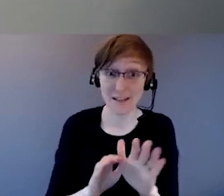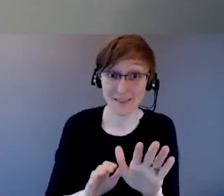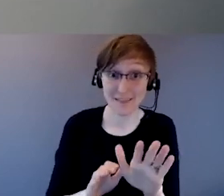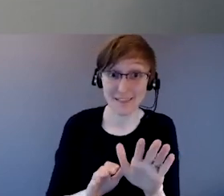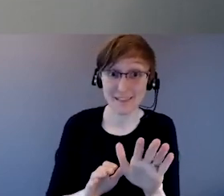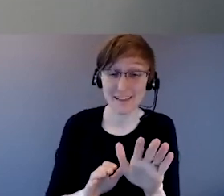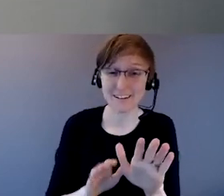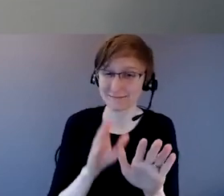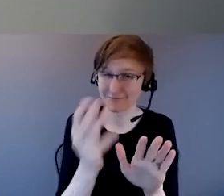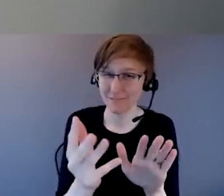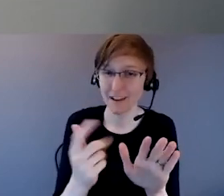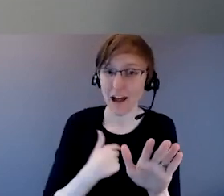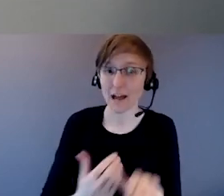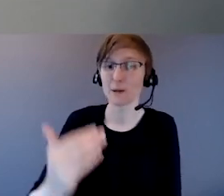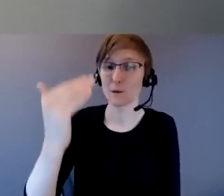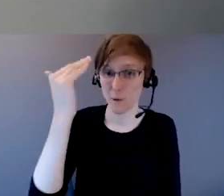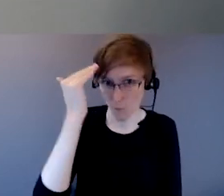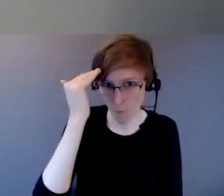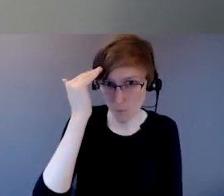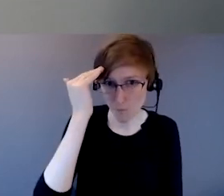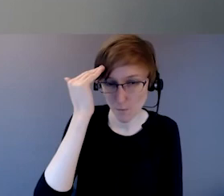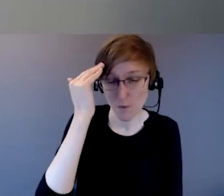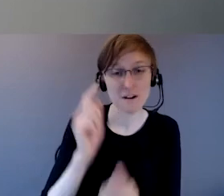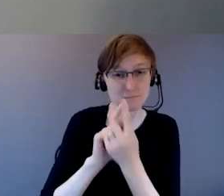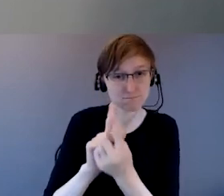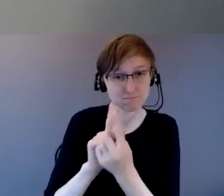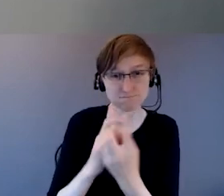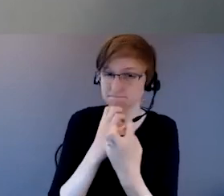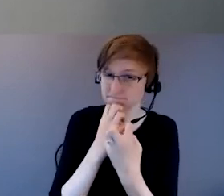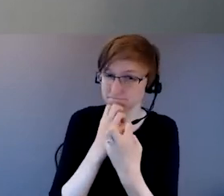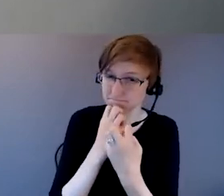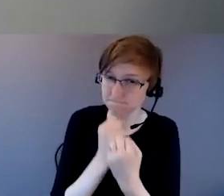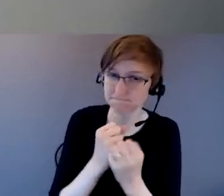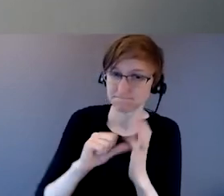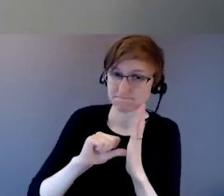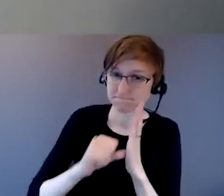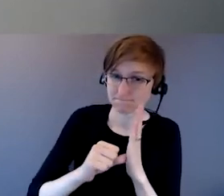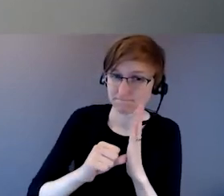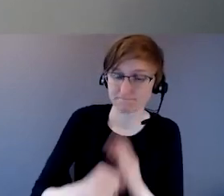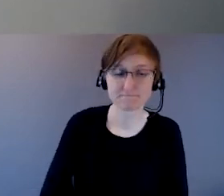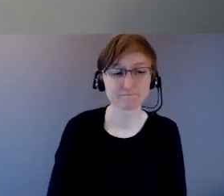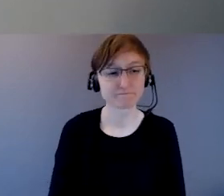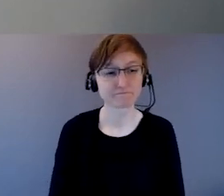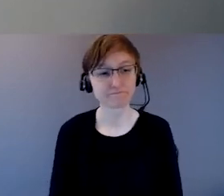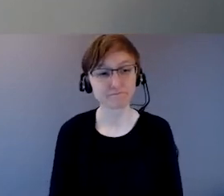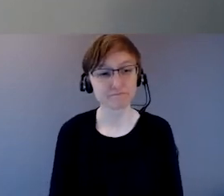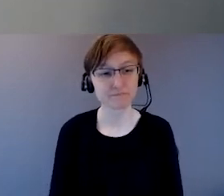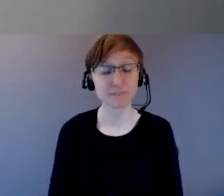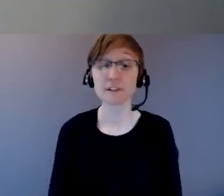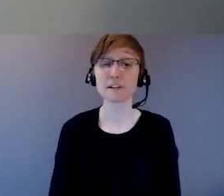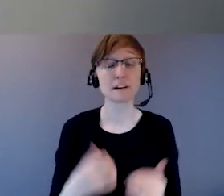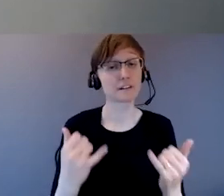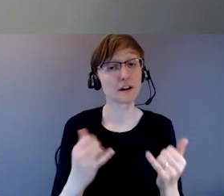know that mentoring is a big part of it. And I'd like to share with you a little bit about my experience,